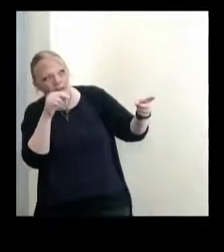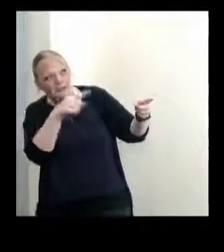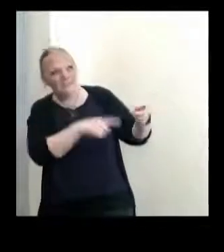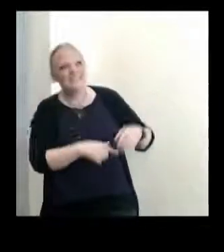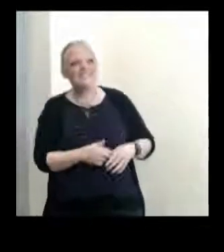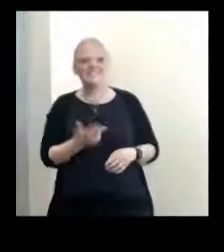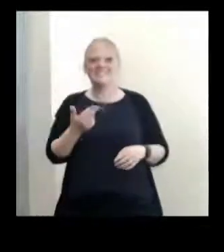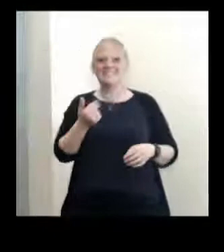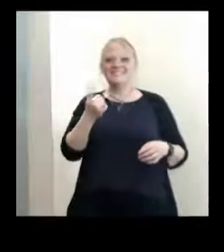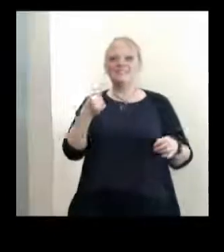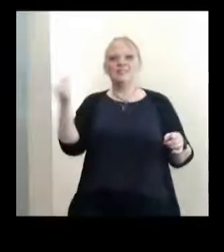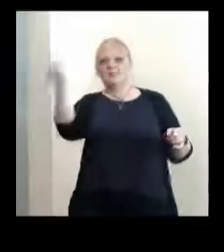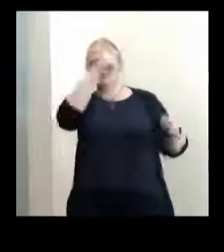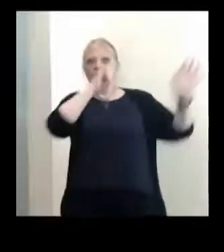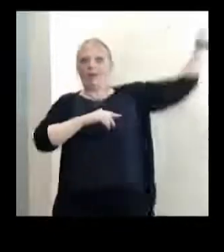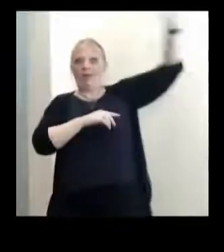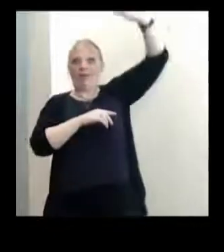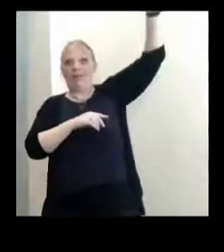something's going on over here.